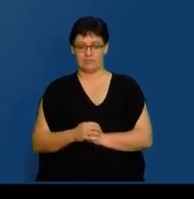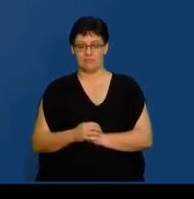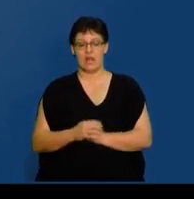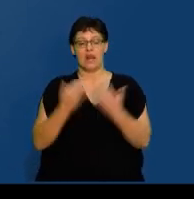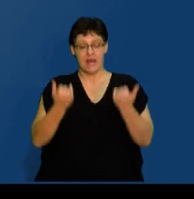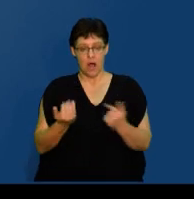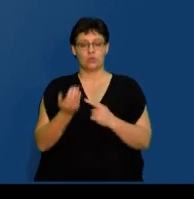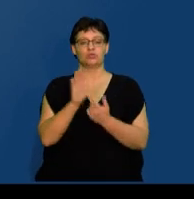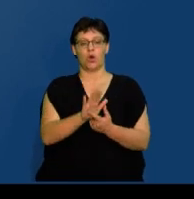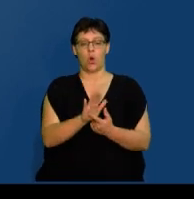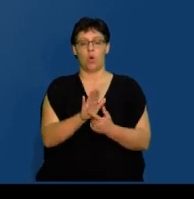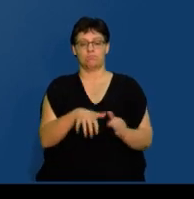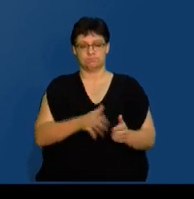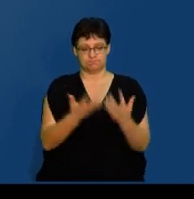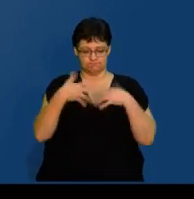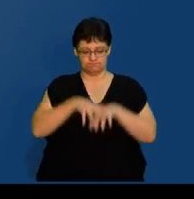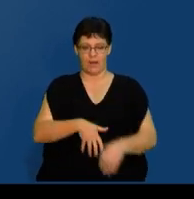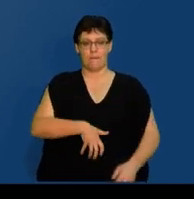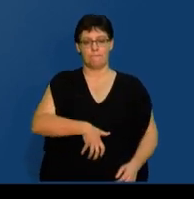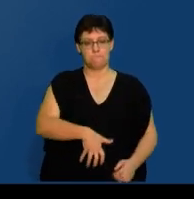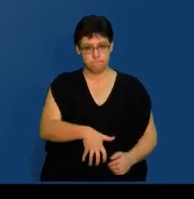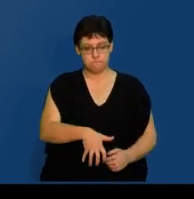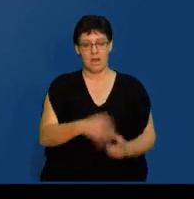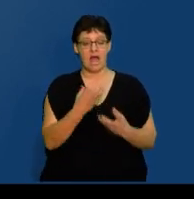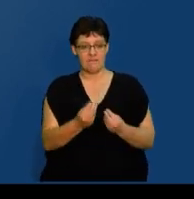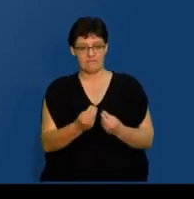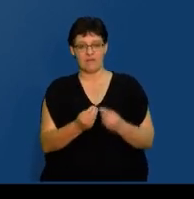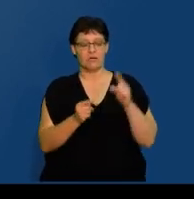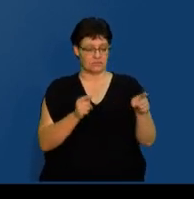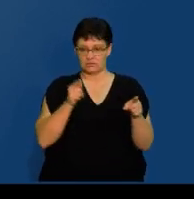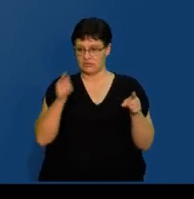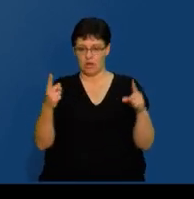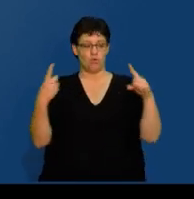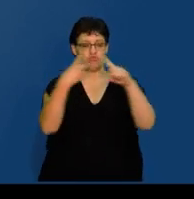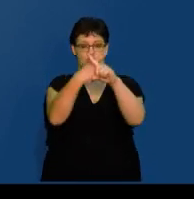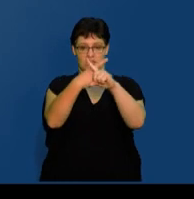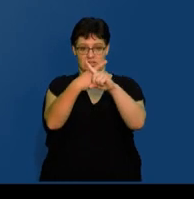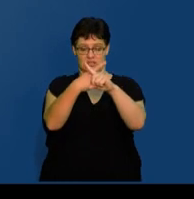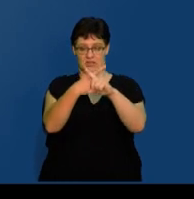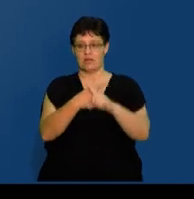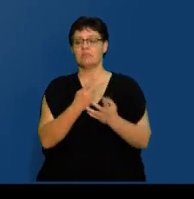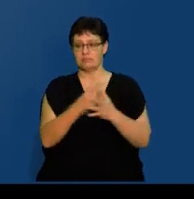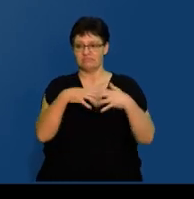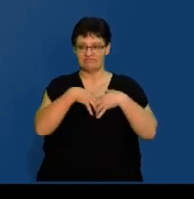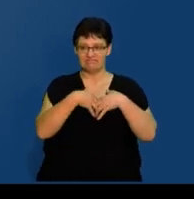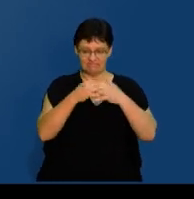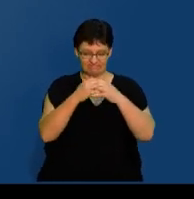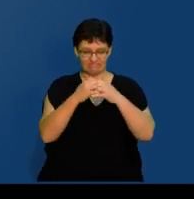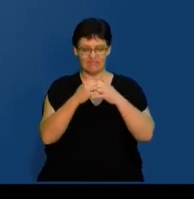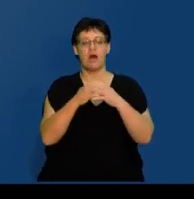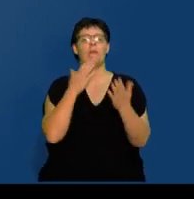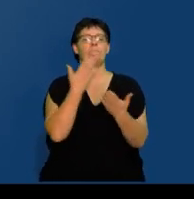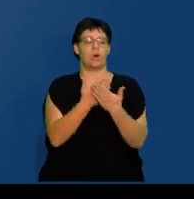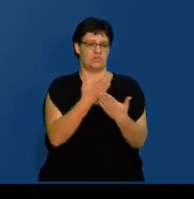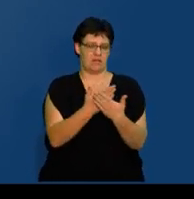show the process of fertilization, where we cross these individuals to create what we call the